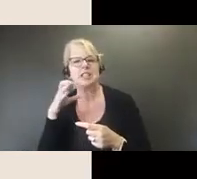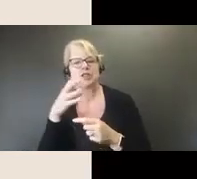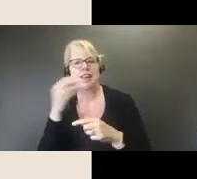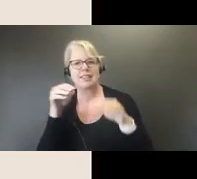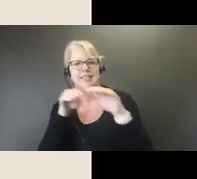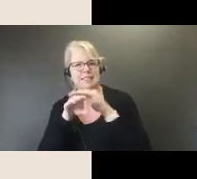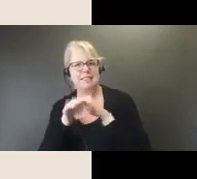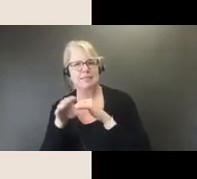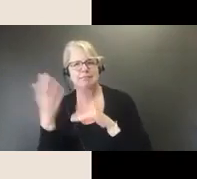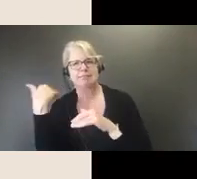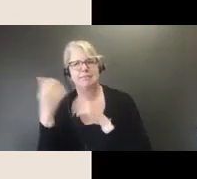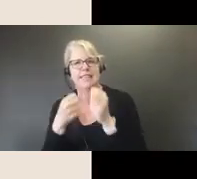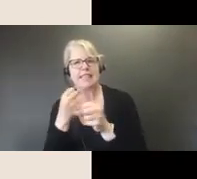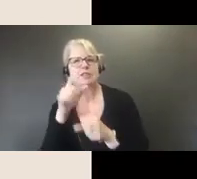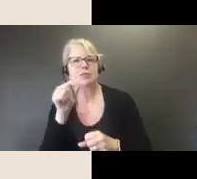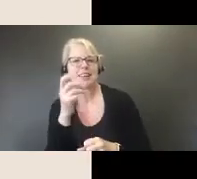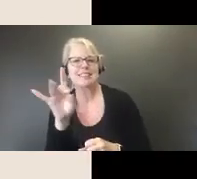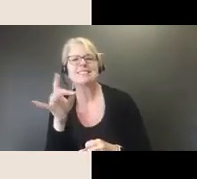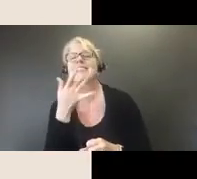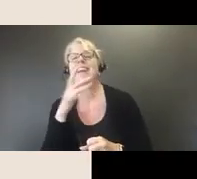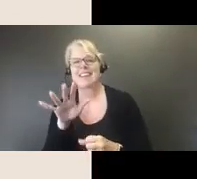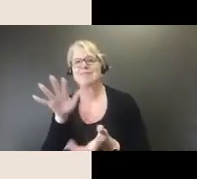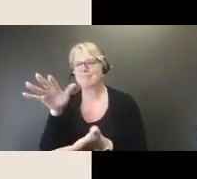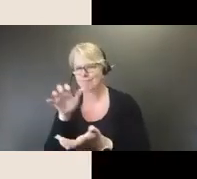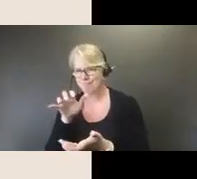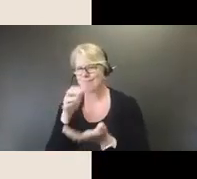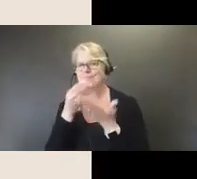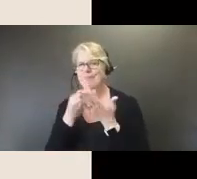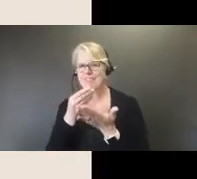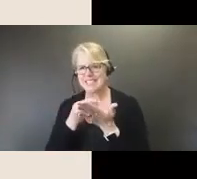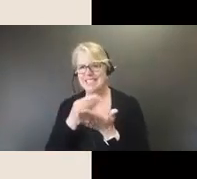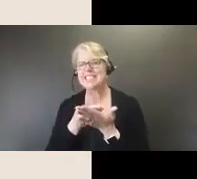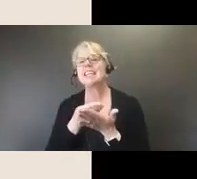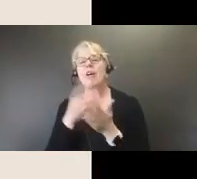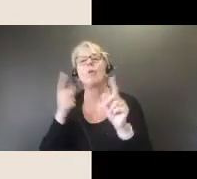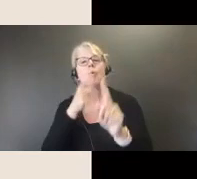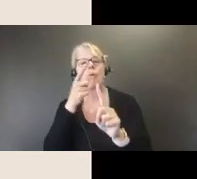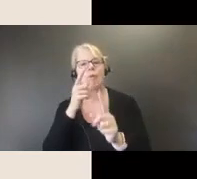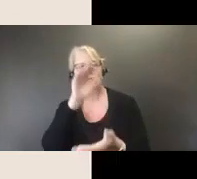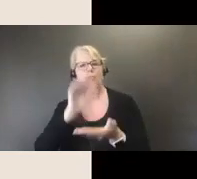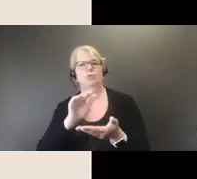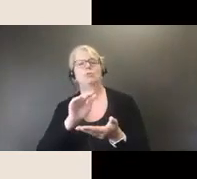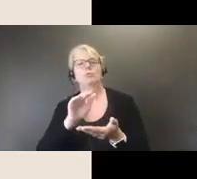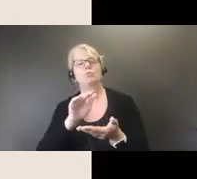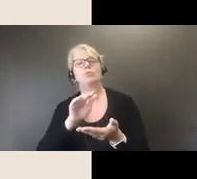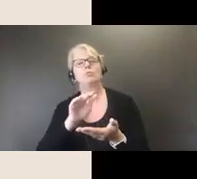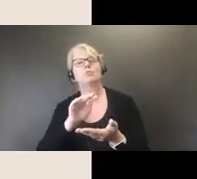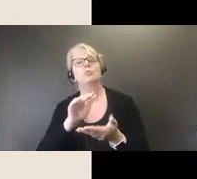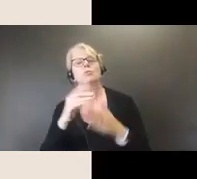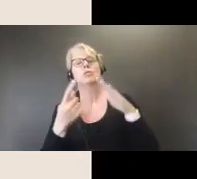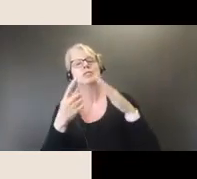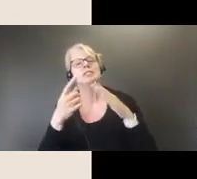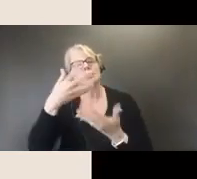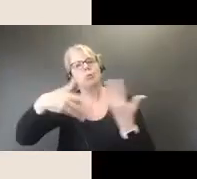back in 2018, and we were very lucky to be able to receive that funding with the goal of reducing social isolation for rural